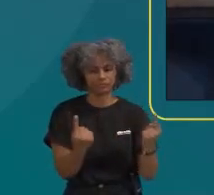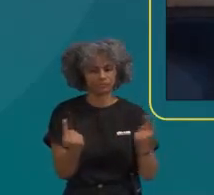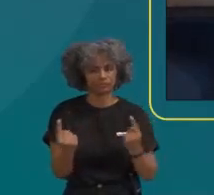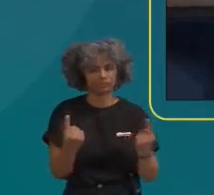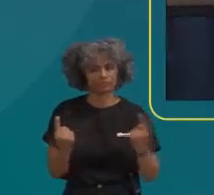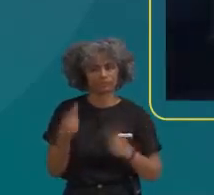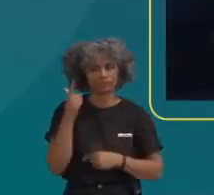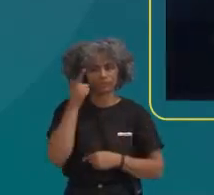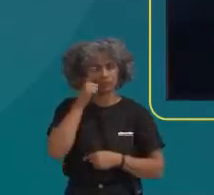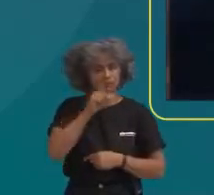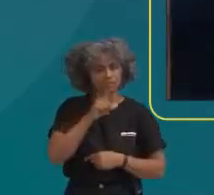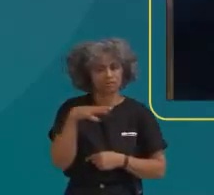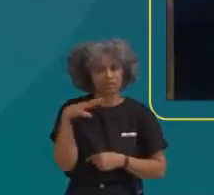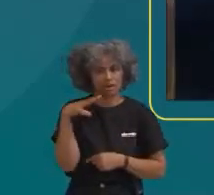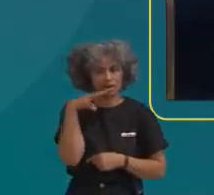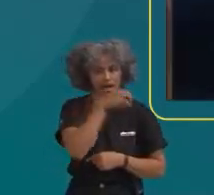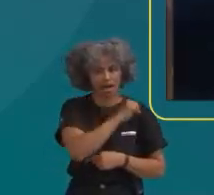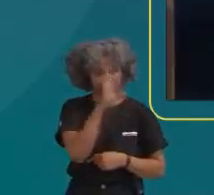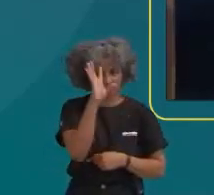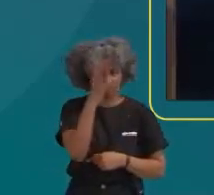after this intervention.